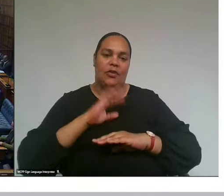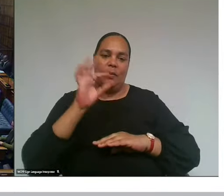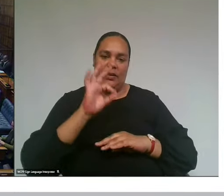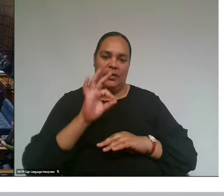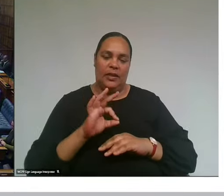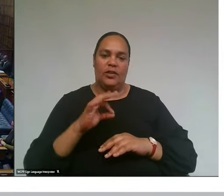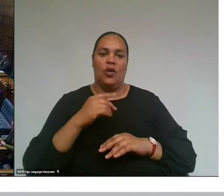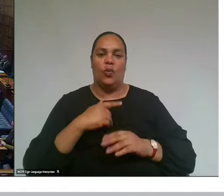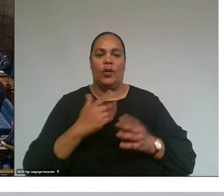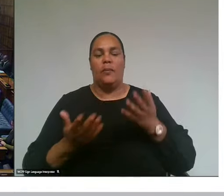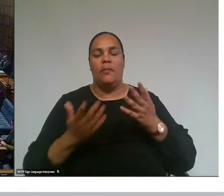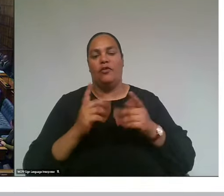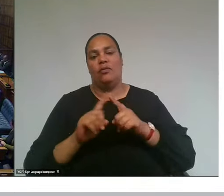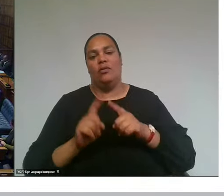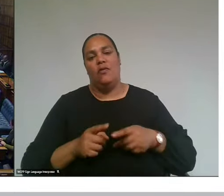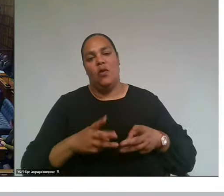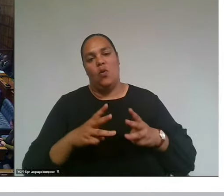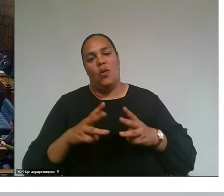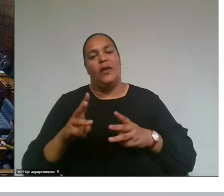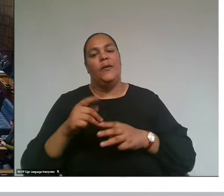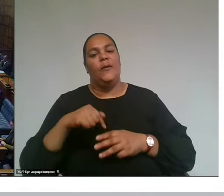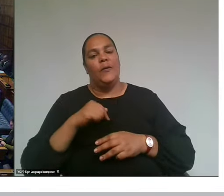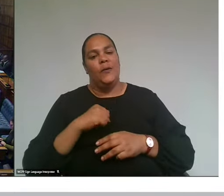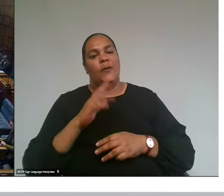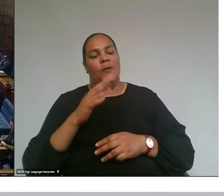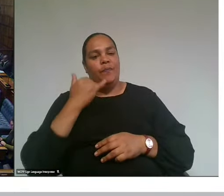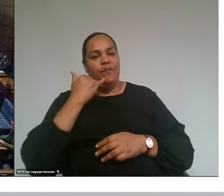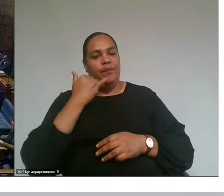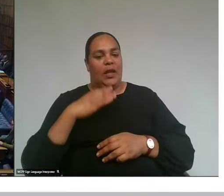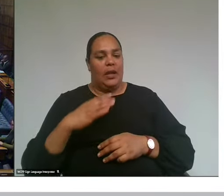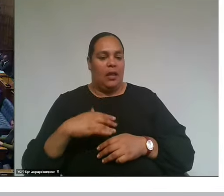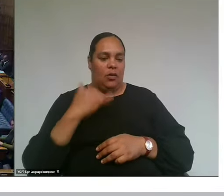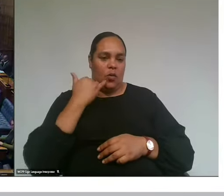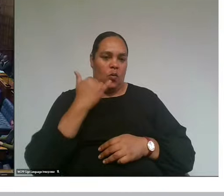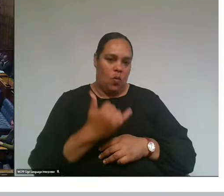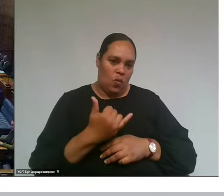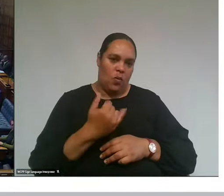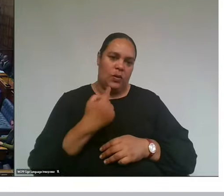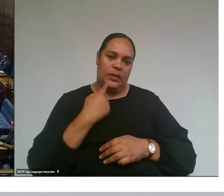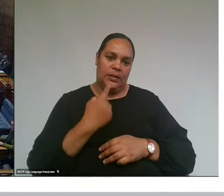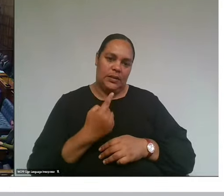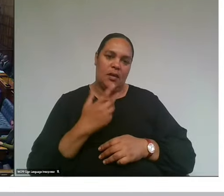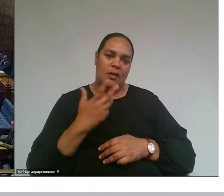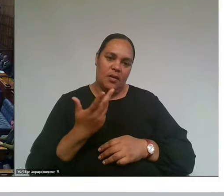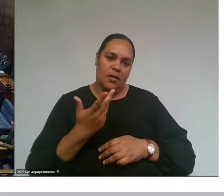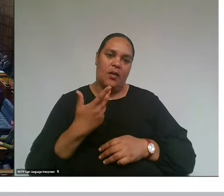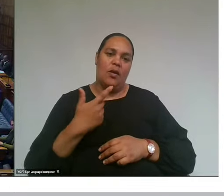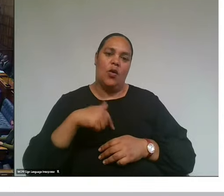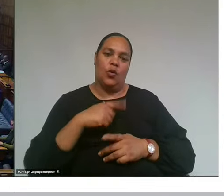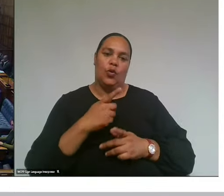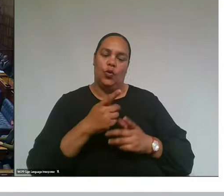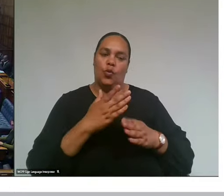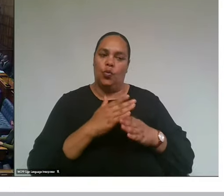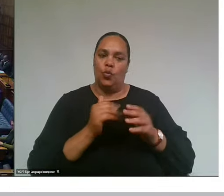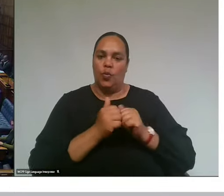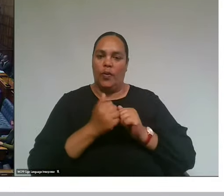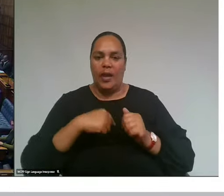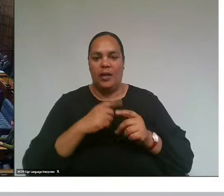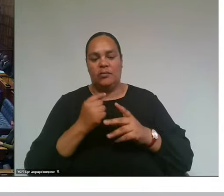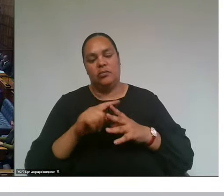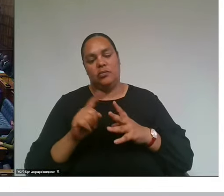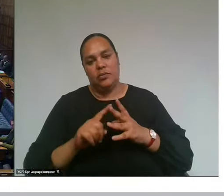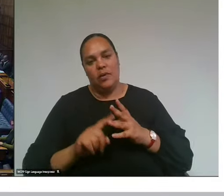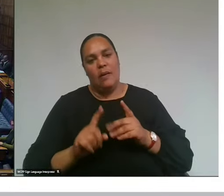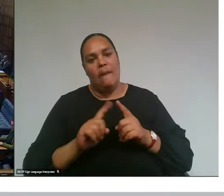we measured in the following way where we would call the client and say look uh you we deal you dealt with us and and is it the questions